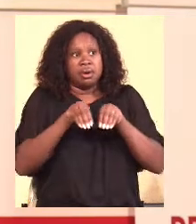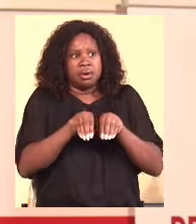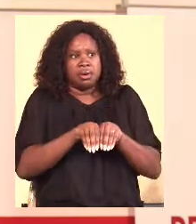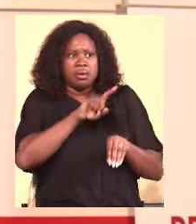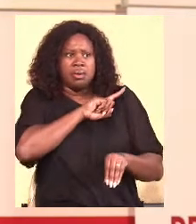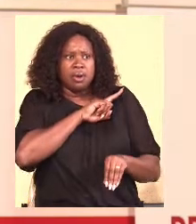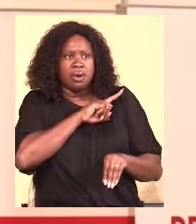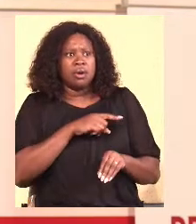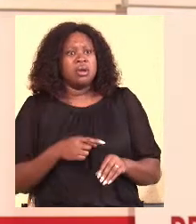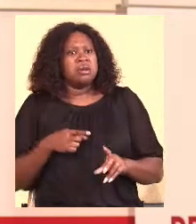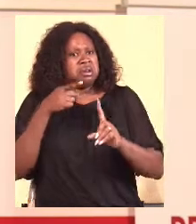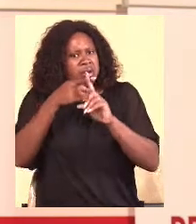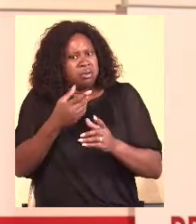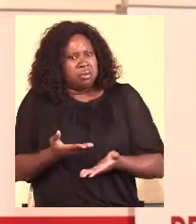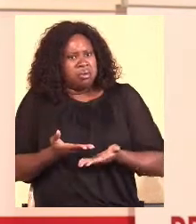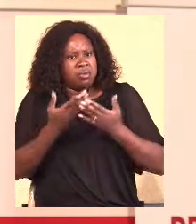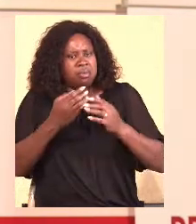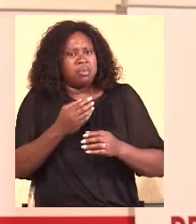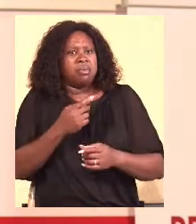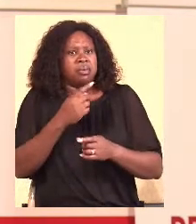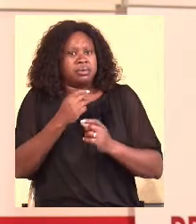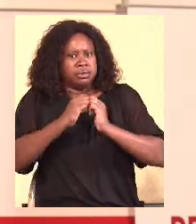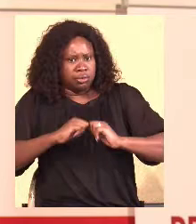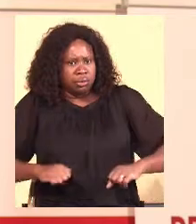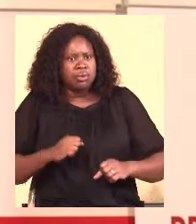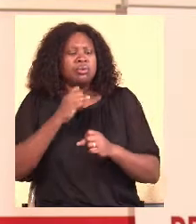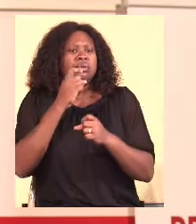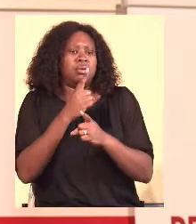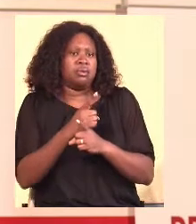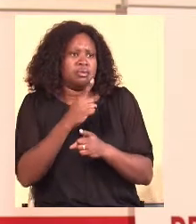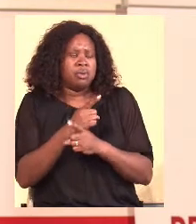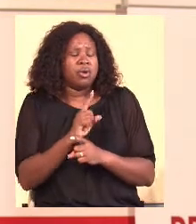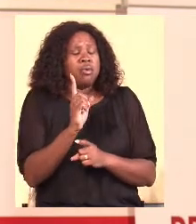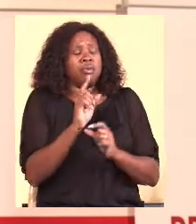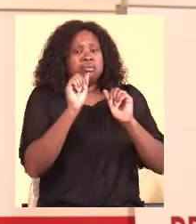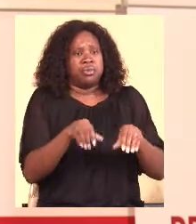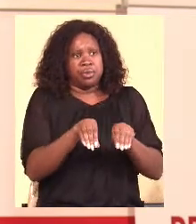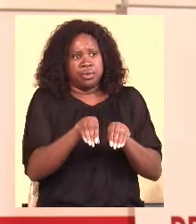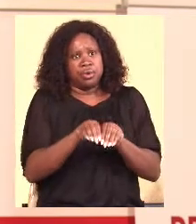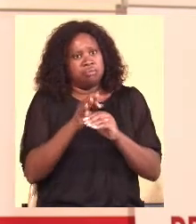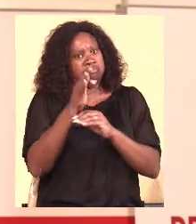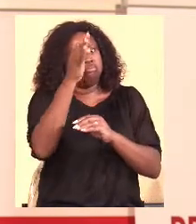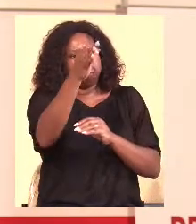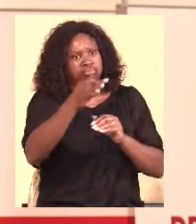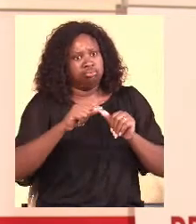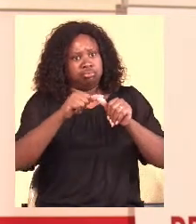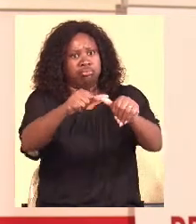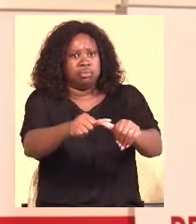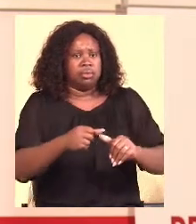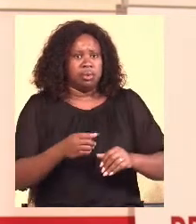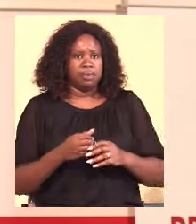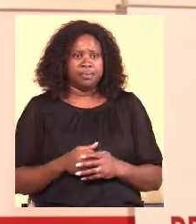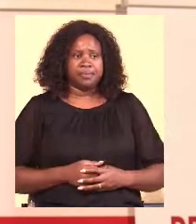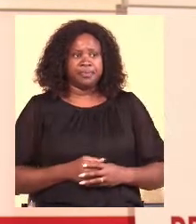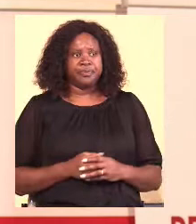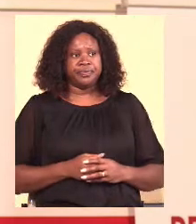inform the position of government on what is to be done going forward. One